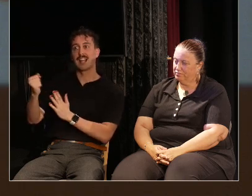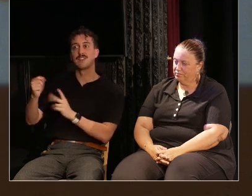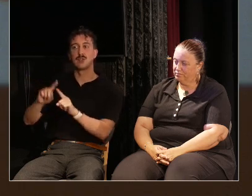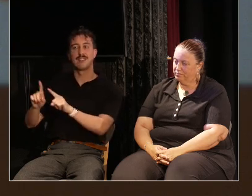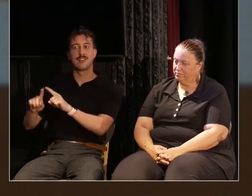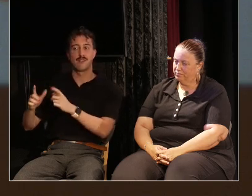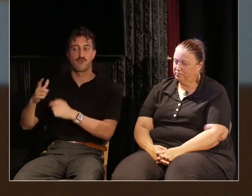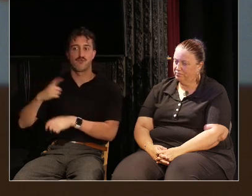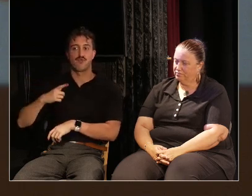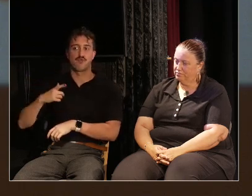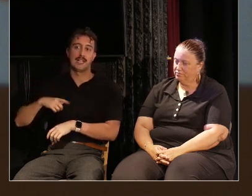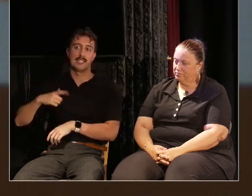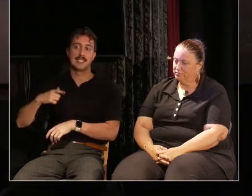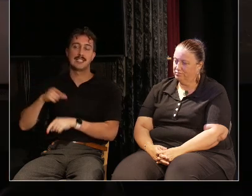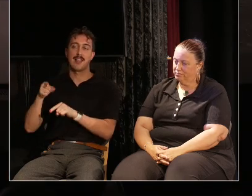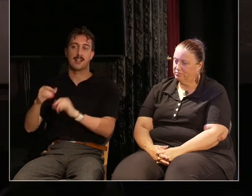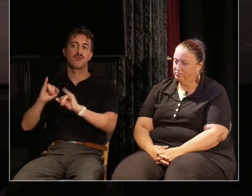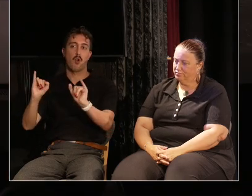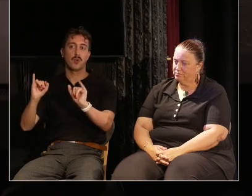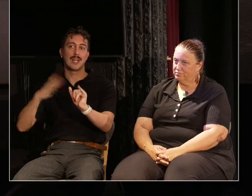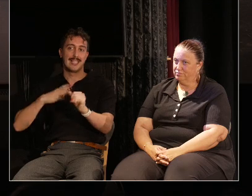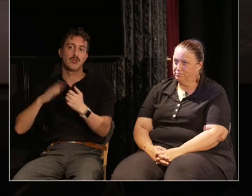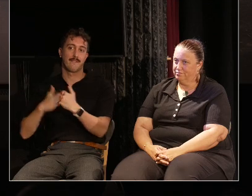need to fix. Thank you.